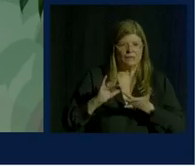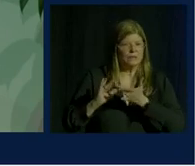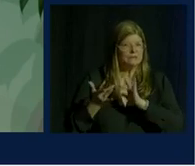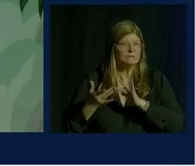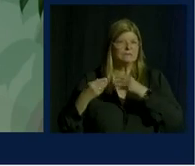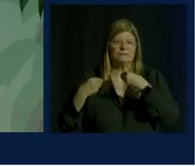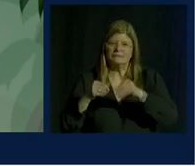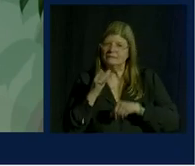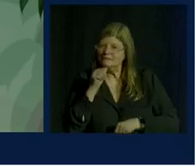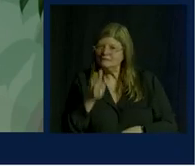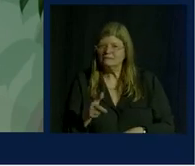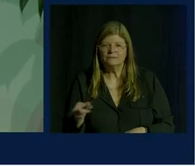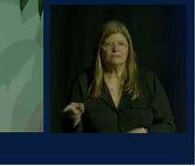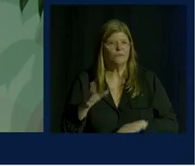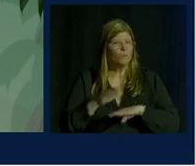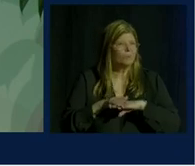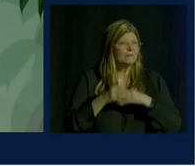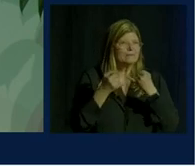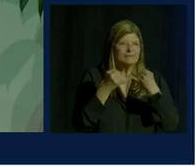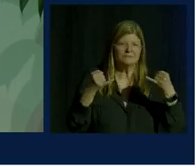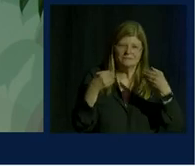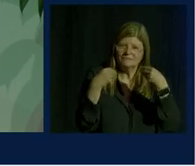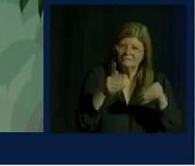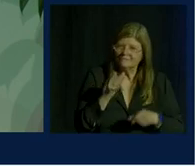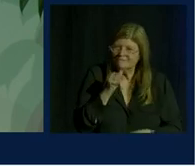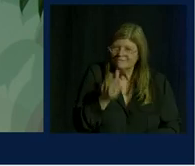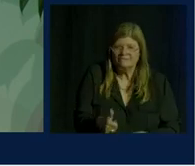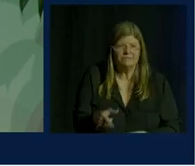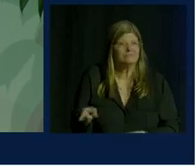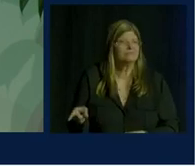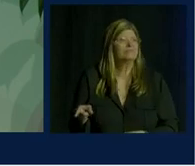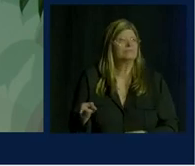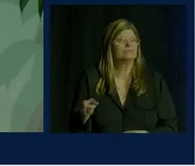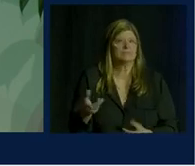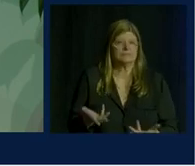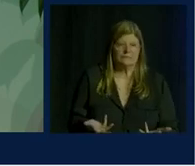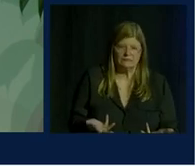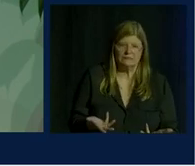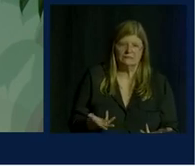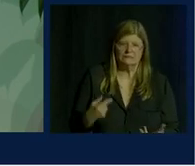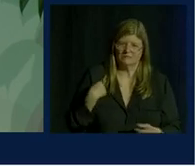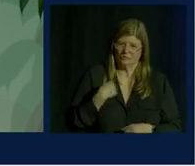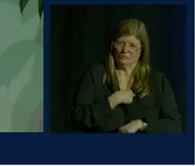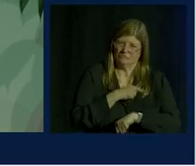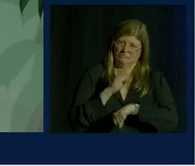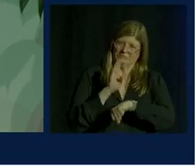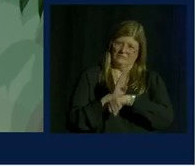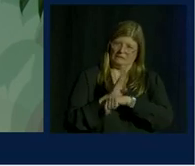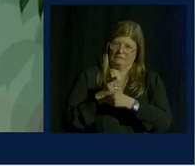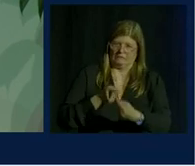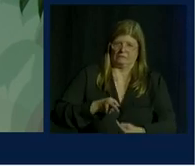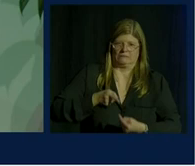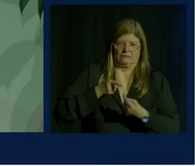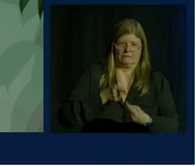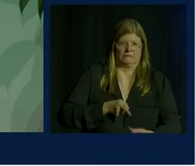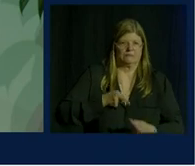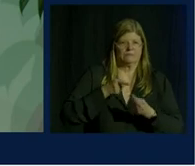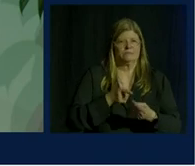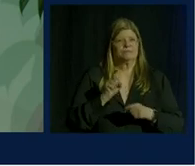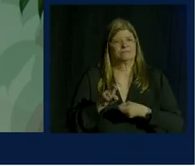all. Okay. And so I was like, our business is not the only one struggling in that way. So let's expand and include more businesses.